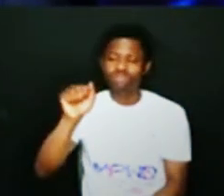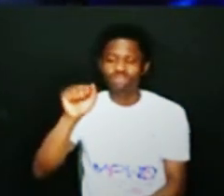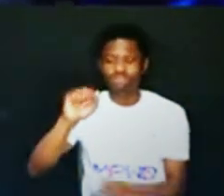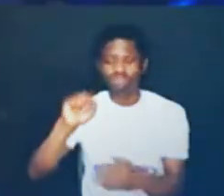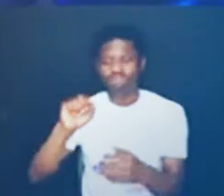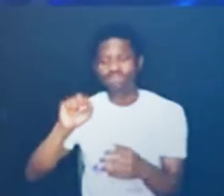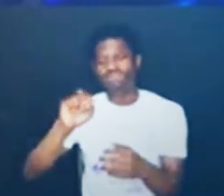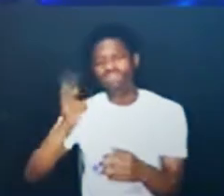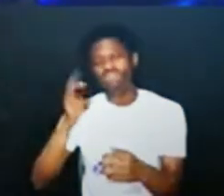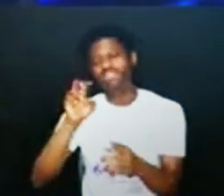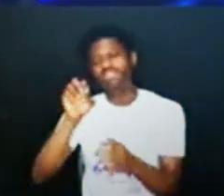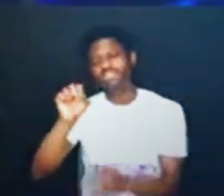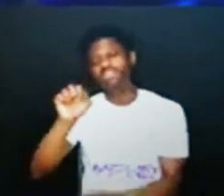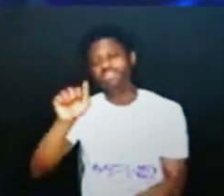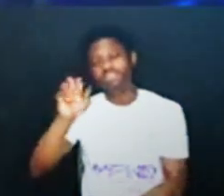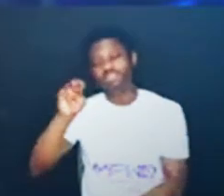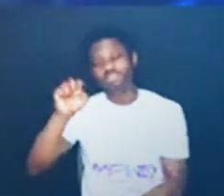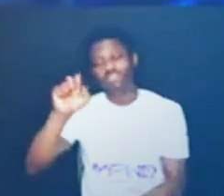2 Samuel 13:23.